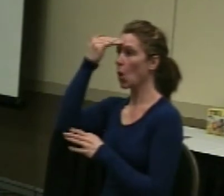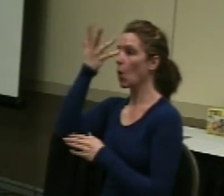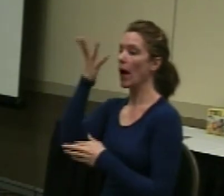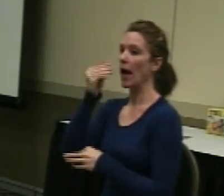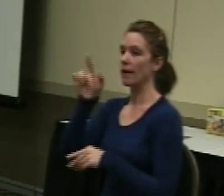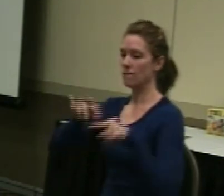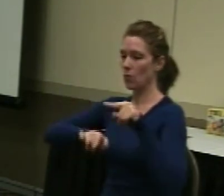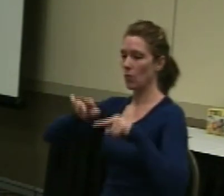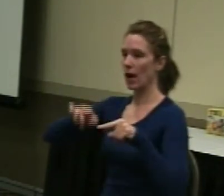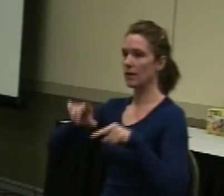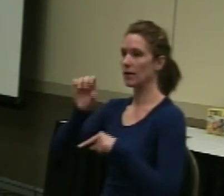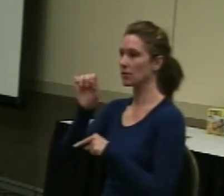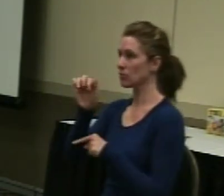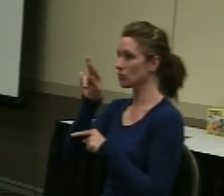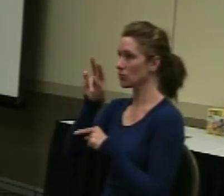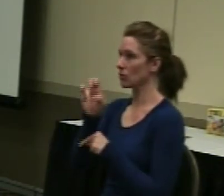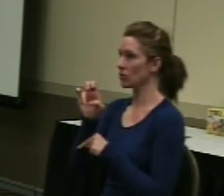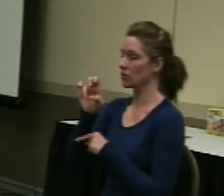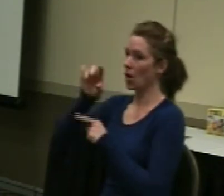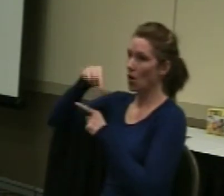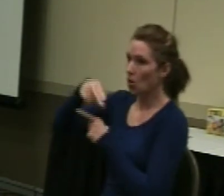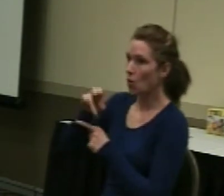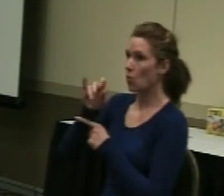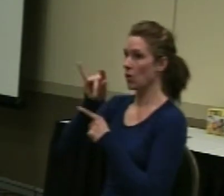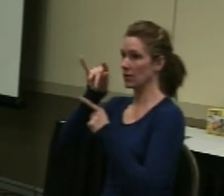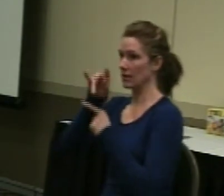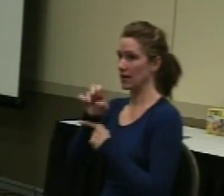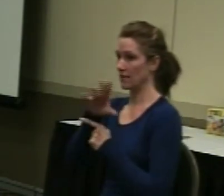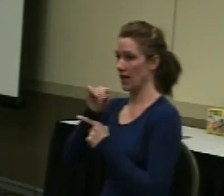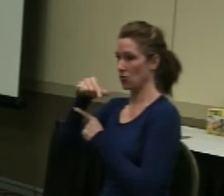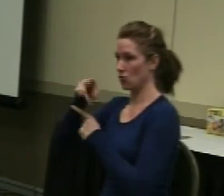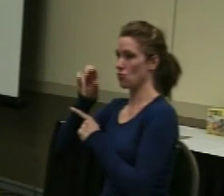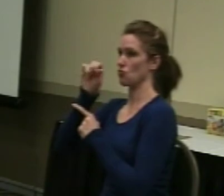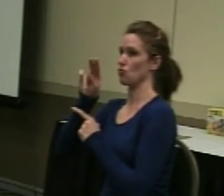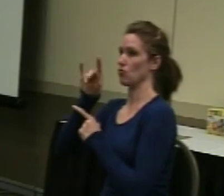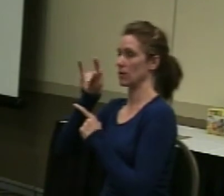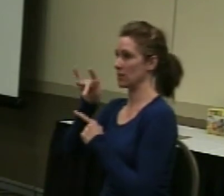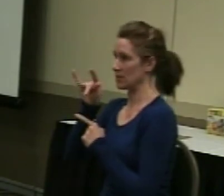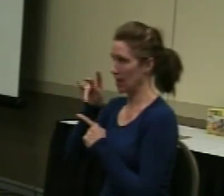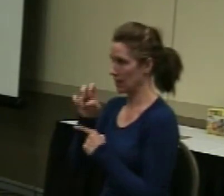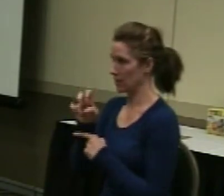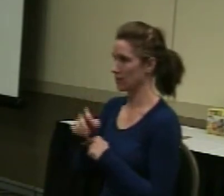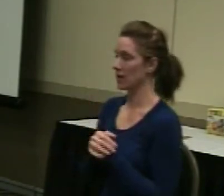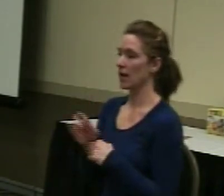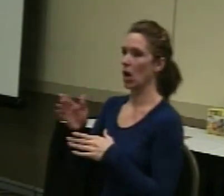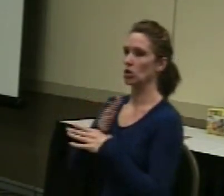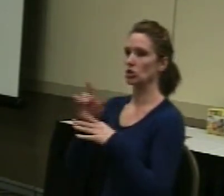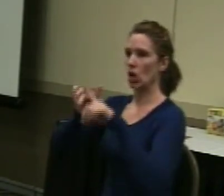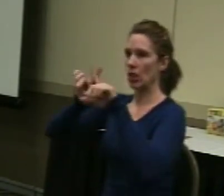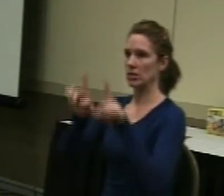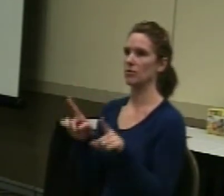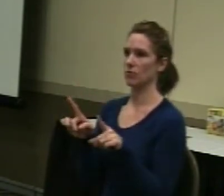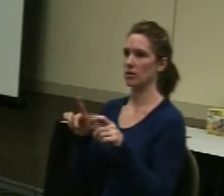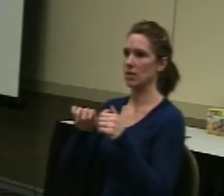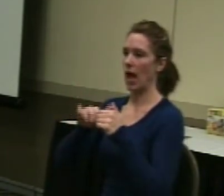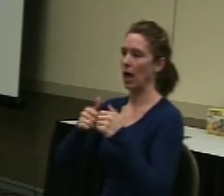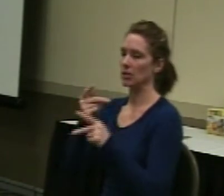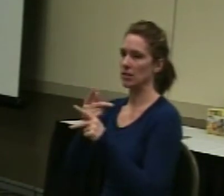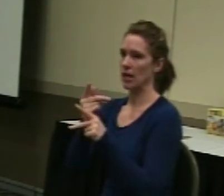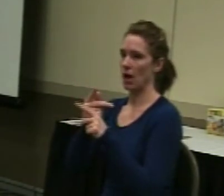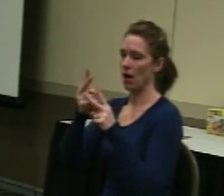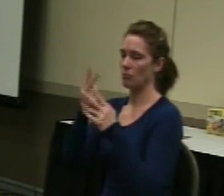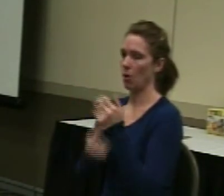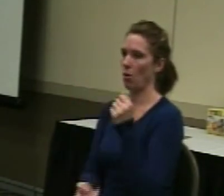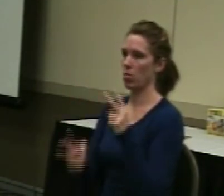variety of sources, both qualitative and quantitative. And I'll be sharing the difference and how to even deal with all these different data as